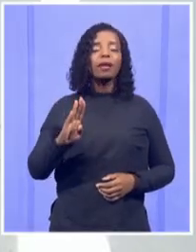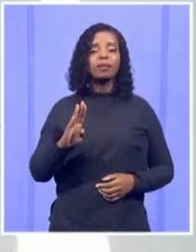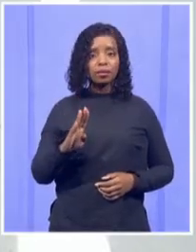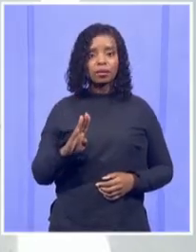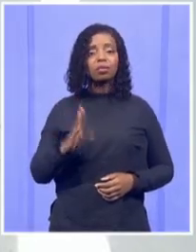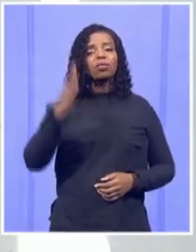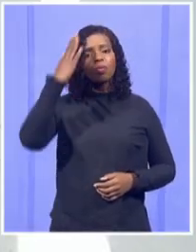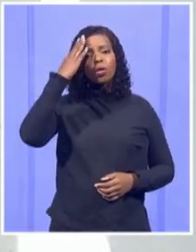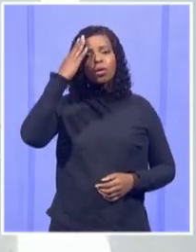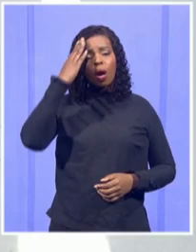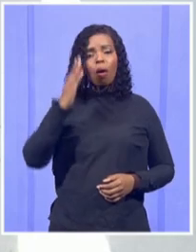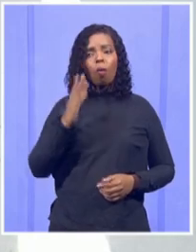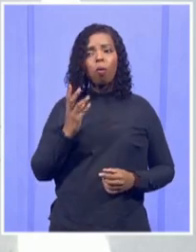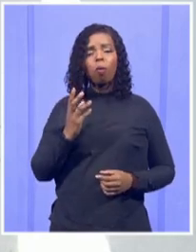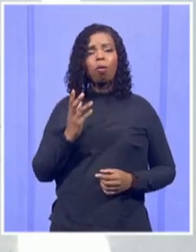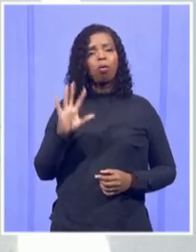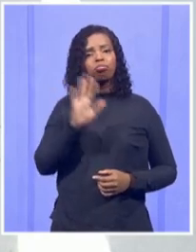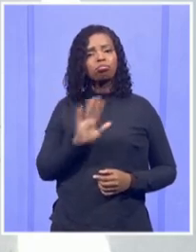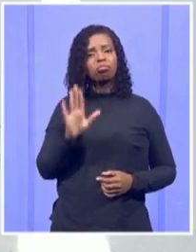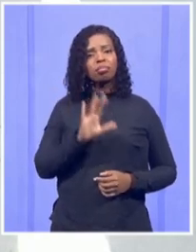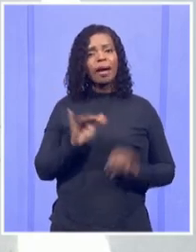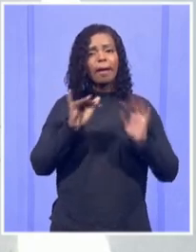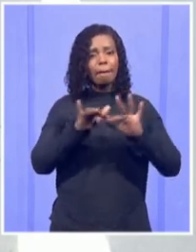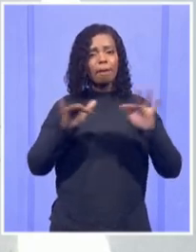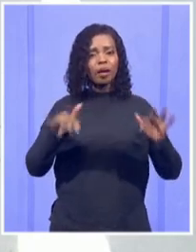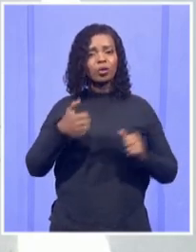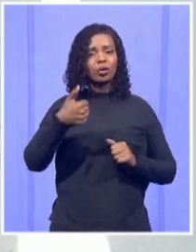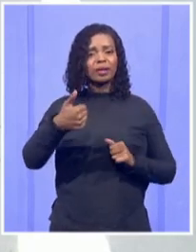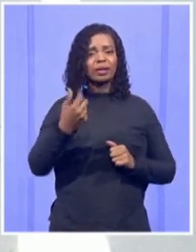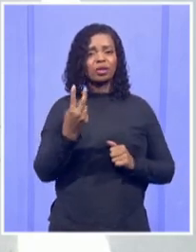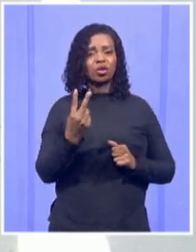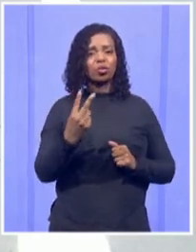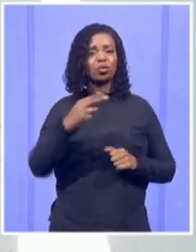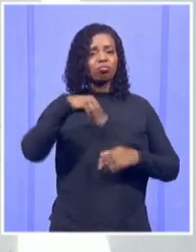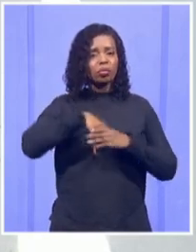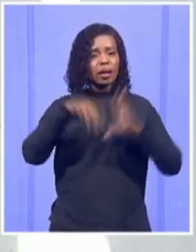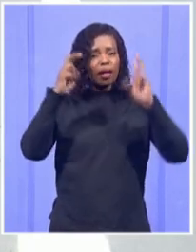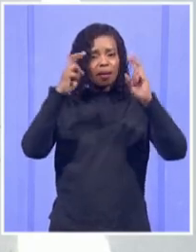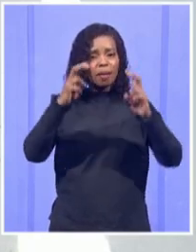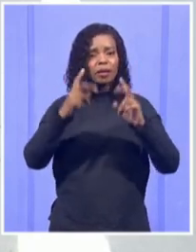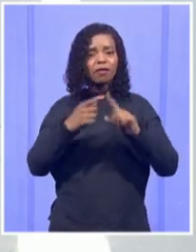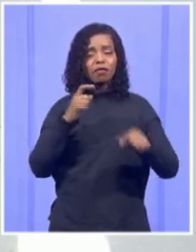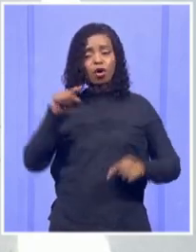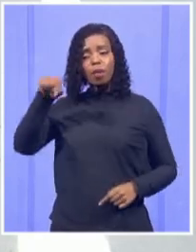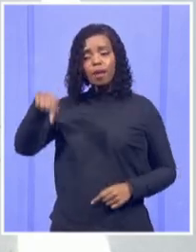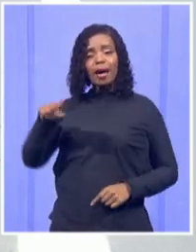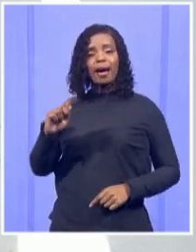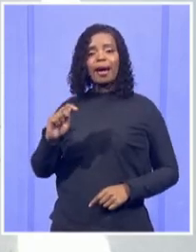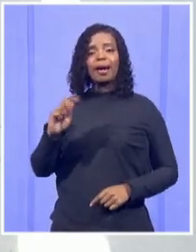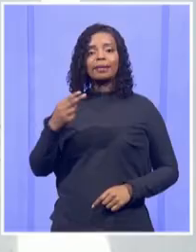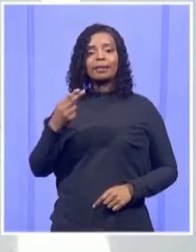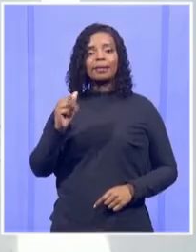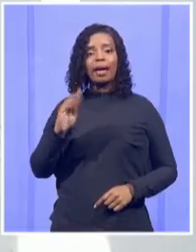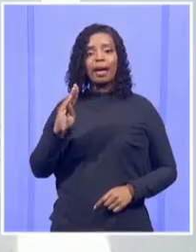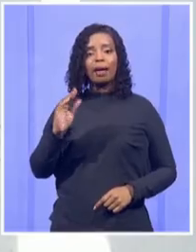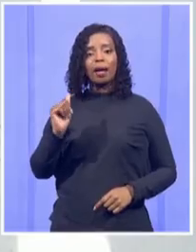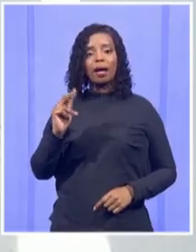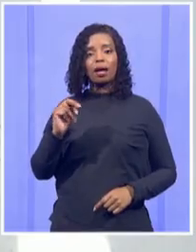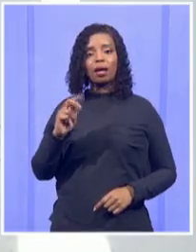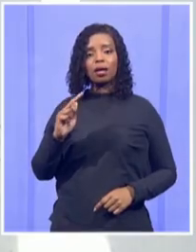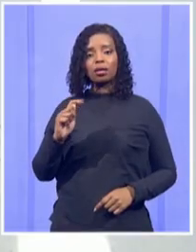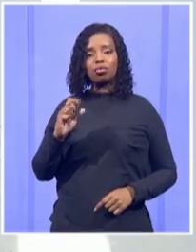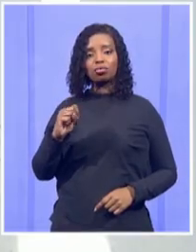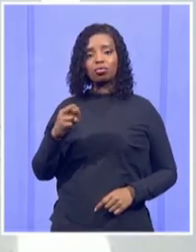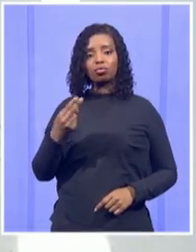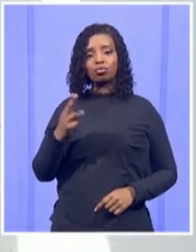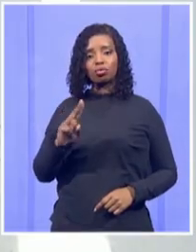that there were about 62 people in the bus who were traveling from Tabanchu to Bloemfontein. But with me, I have